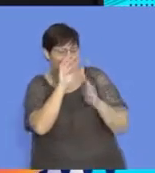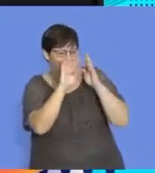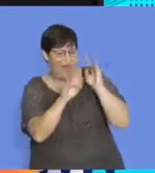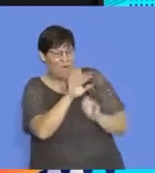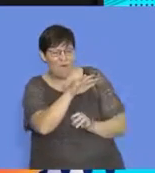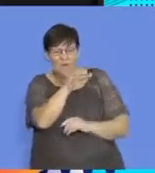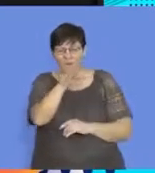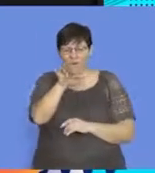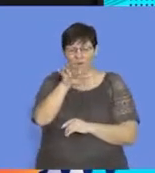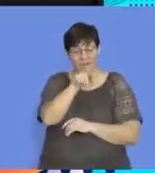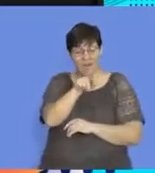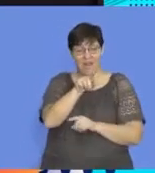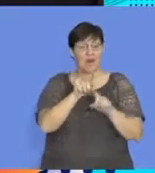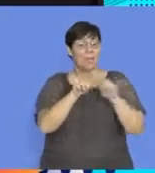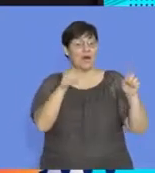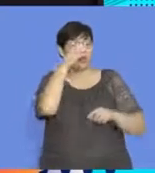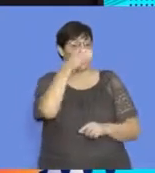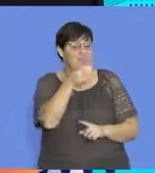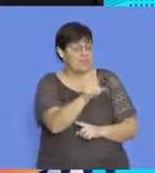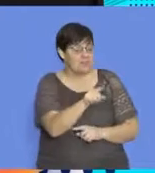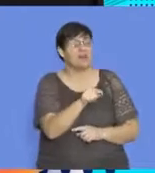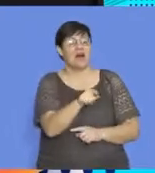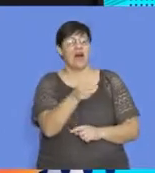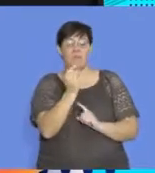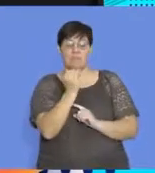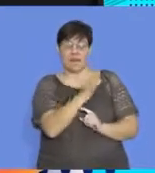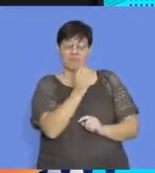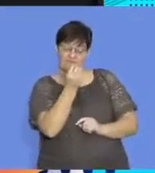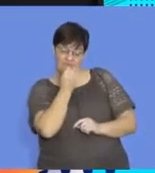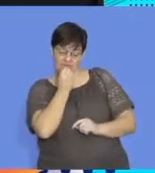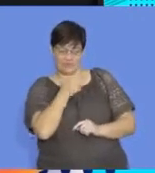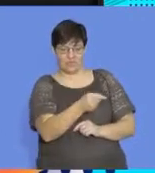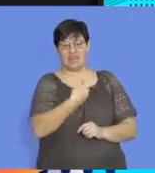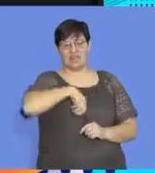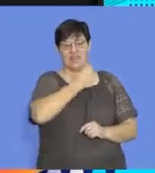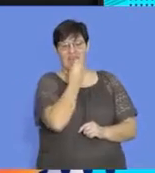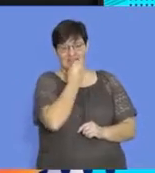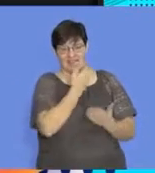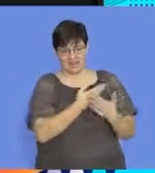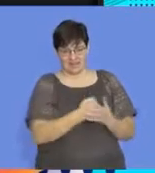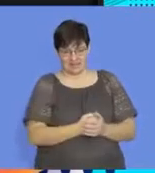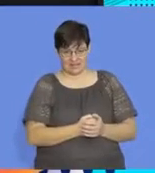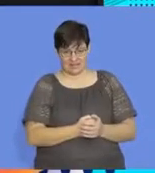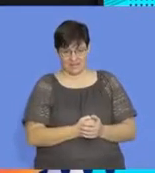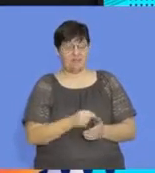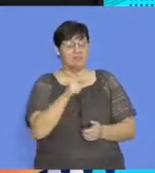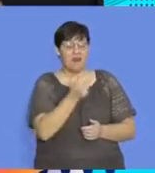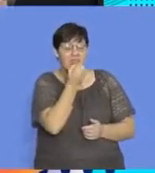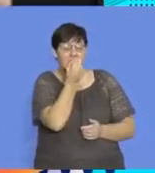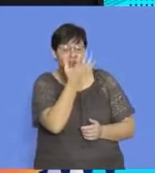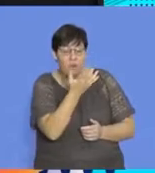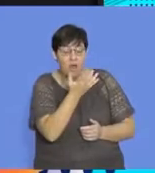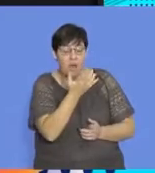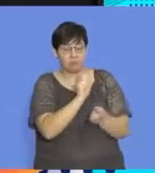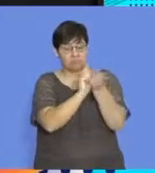at is ultimately going to be food, right? Food. A flower can produce a fruit, a